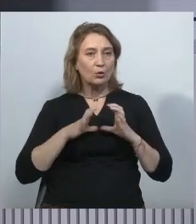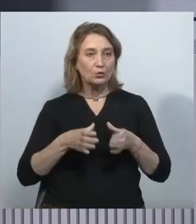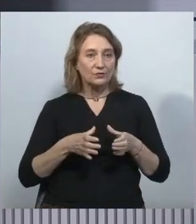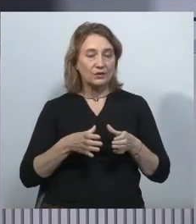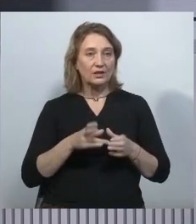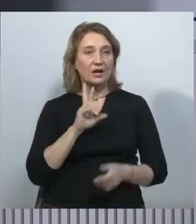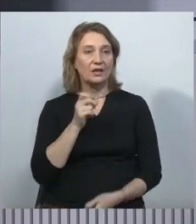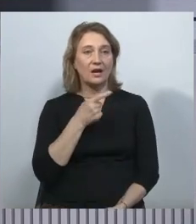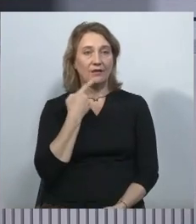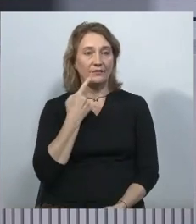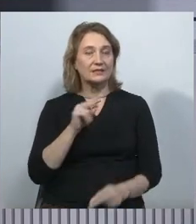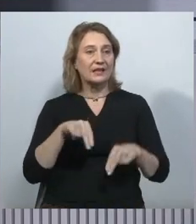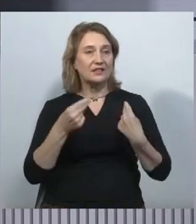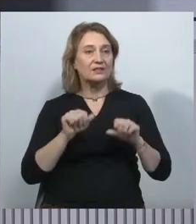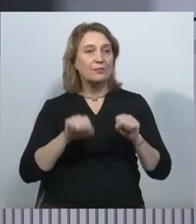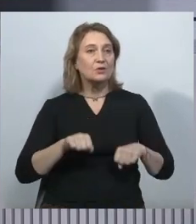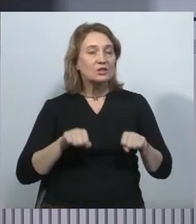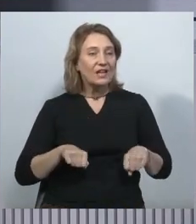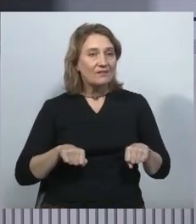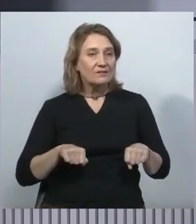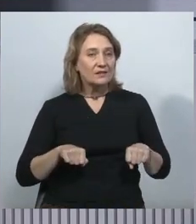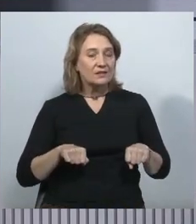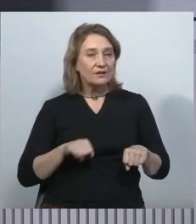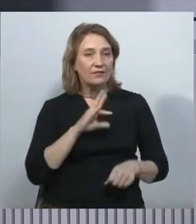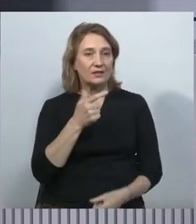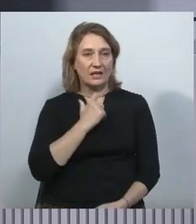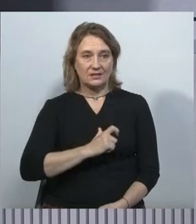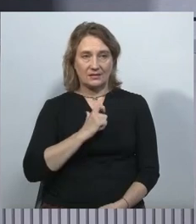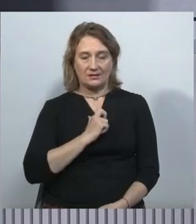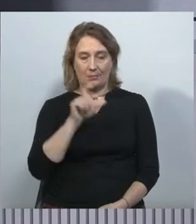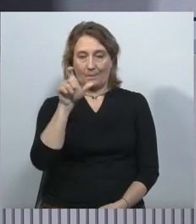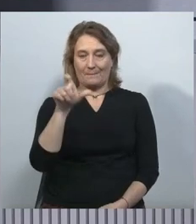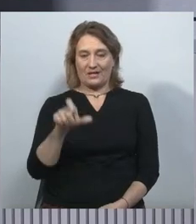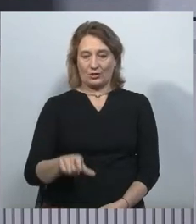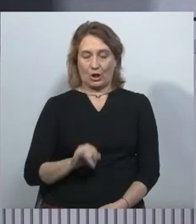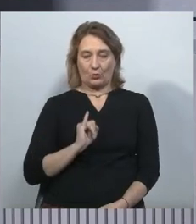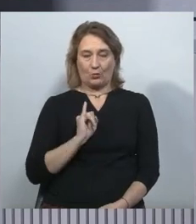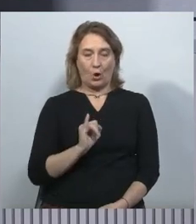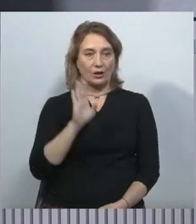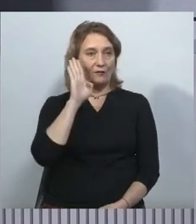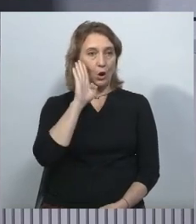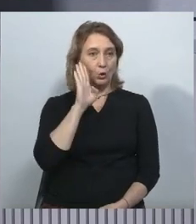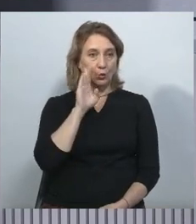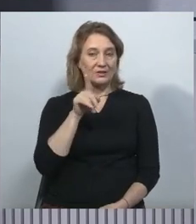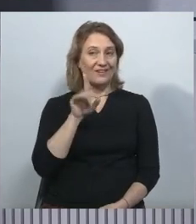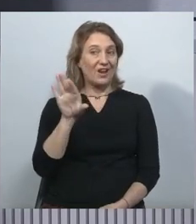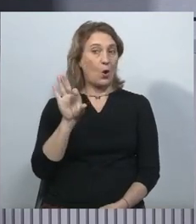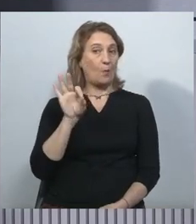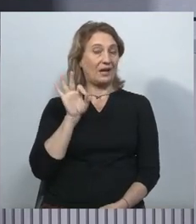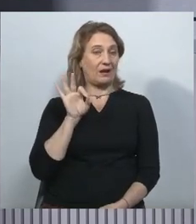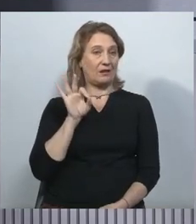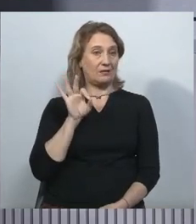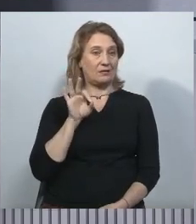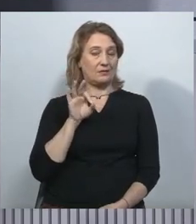world. As I mentioned, you get the chance to try on a bad character or some